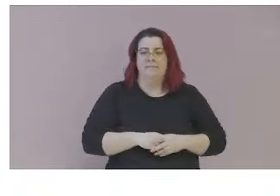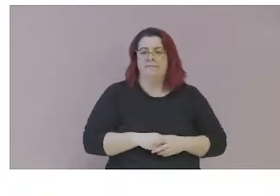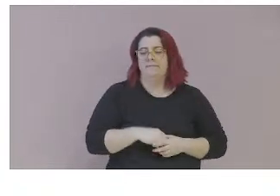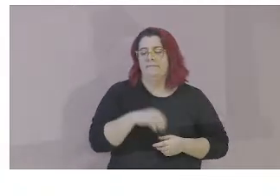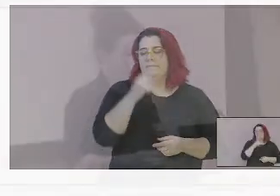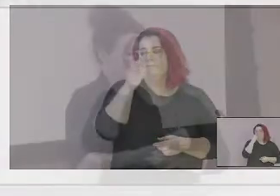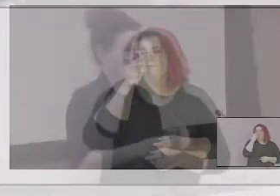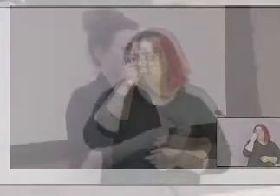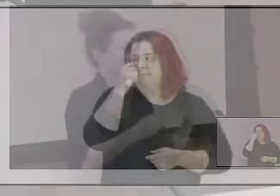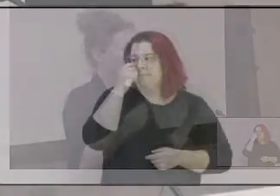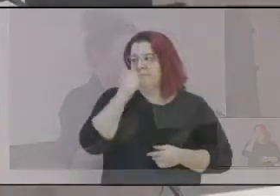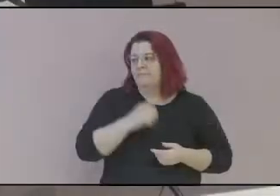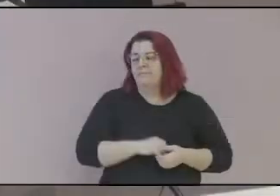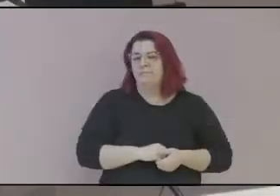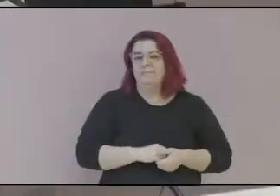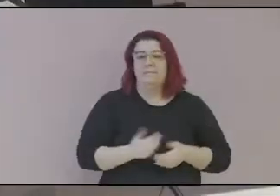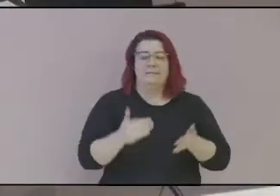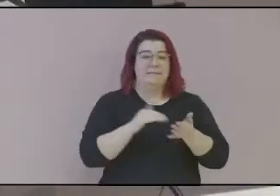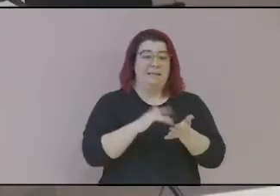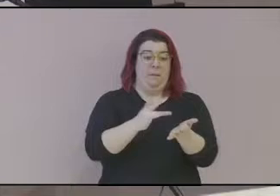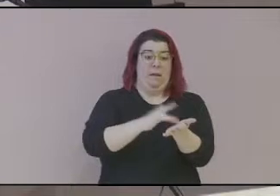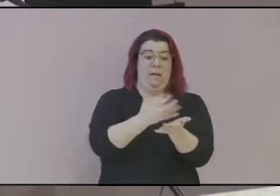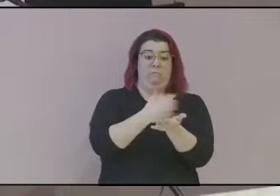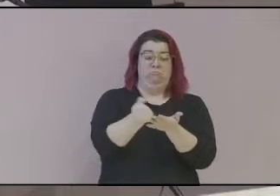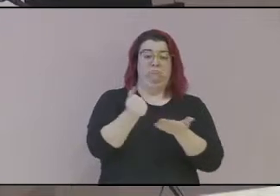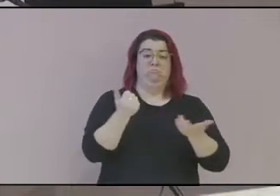chain failures.